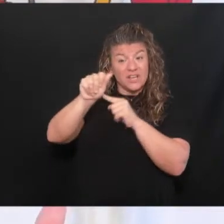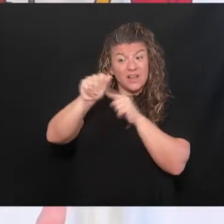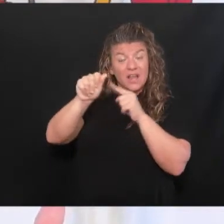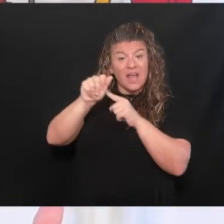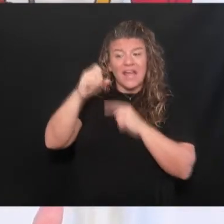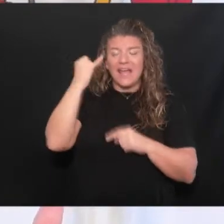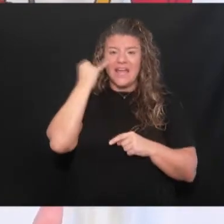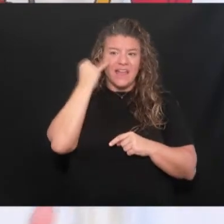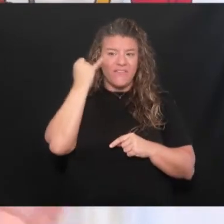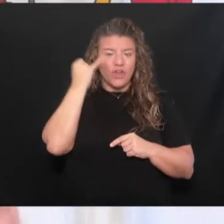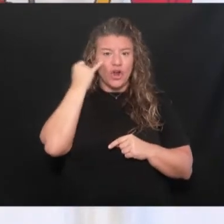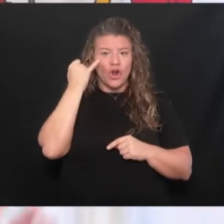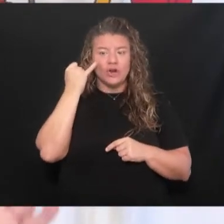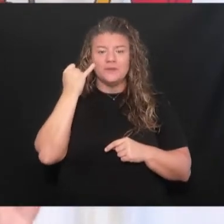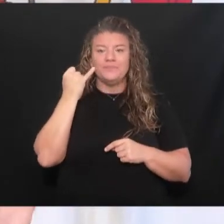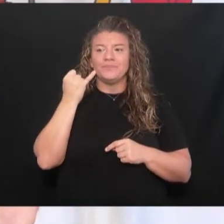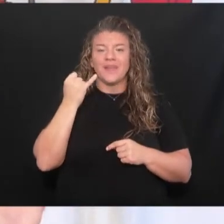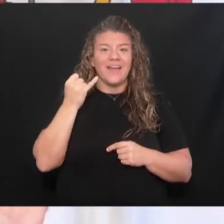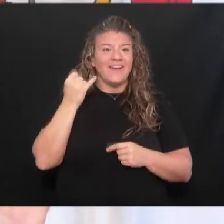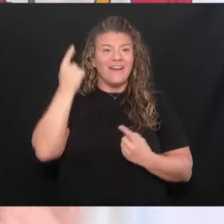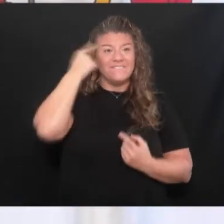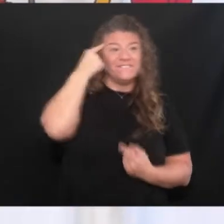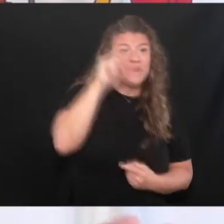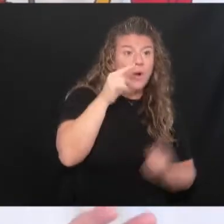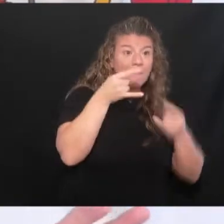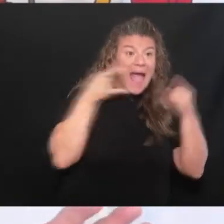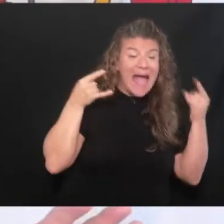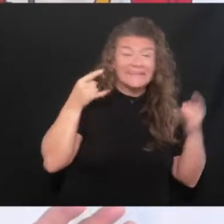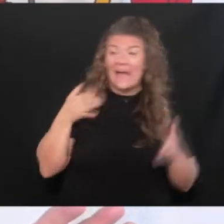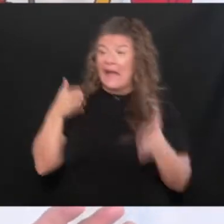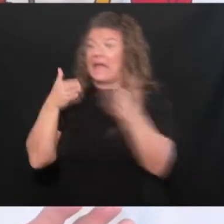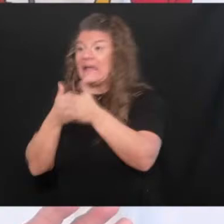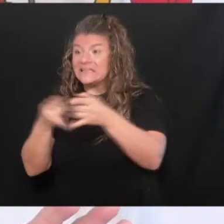whether you're pro-mask,